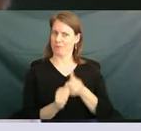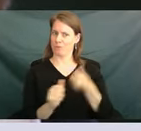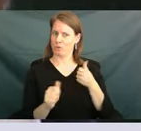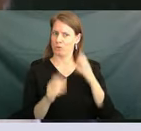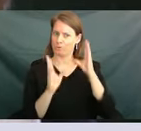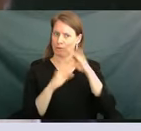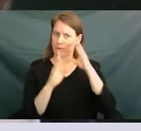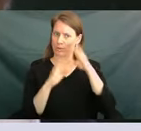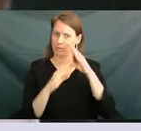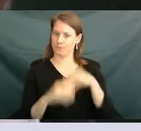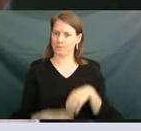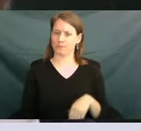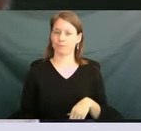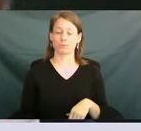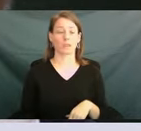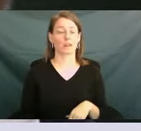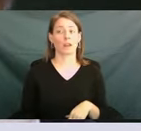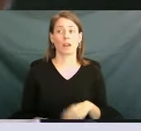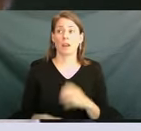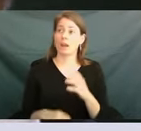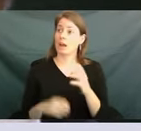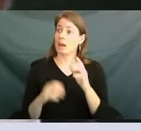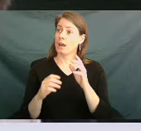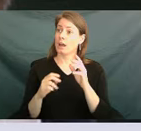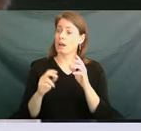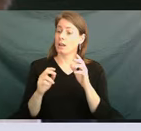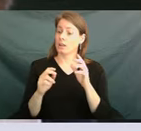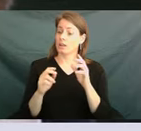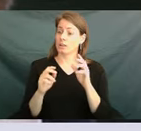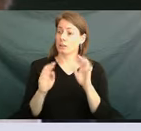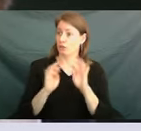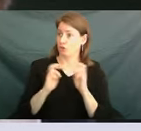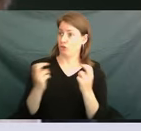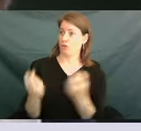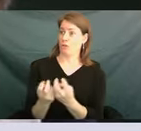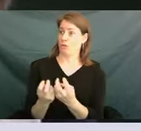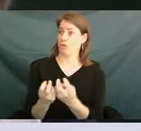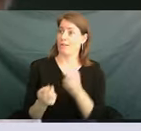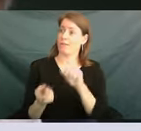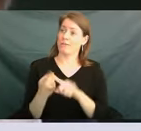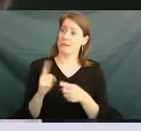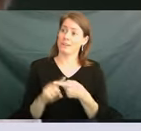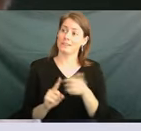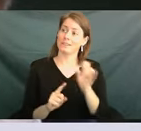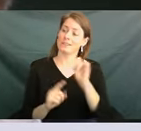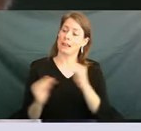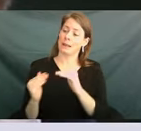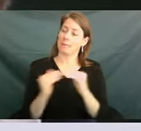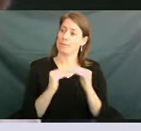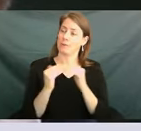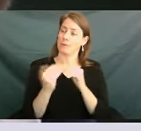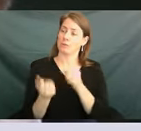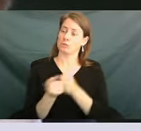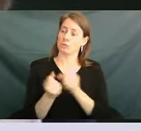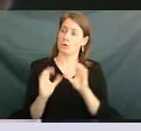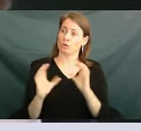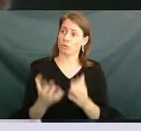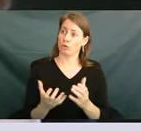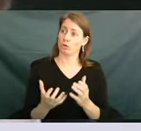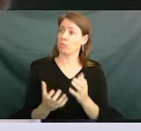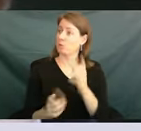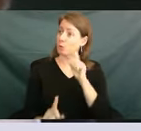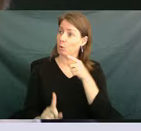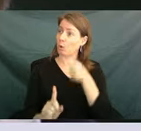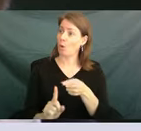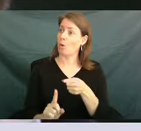group, and the whole aim of it is to actually get the children to take the responsibility for supporting each other rather